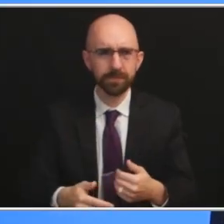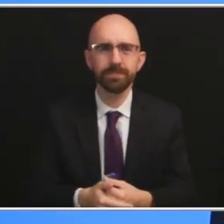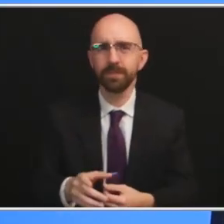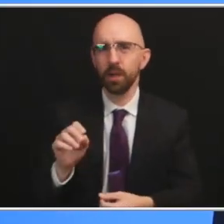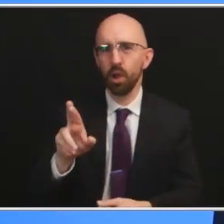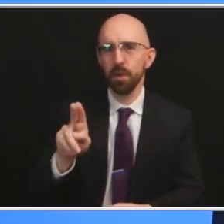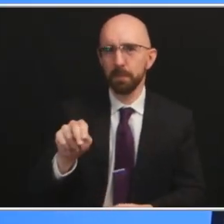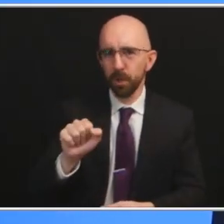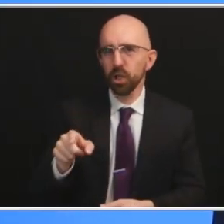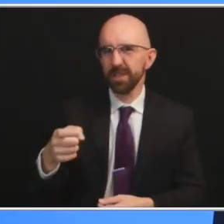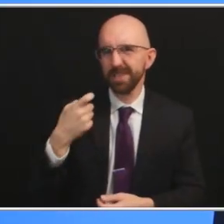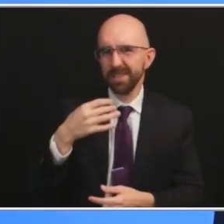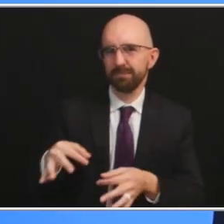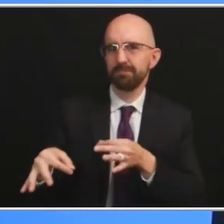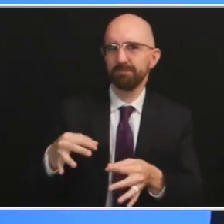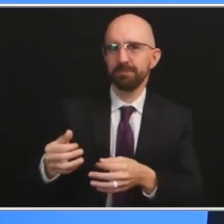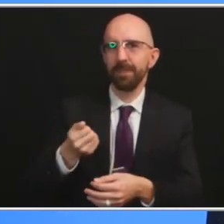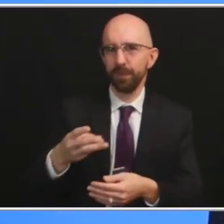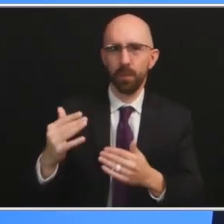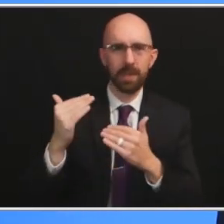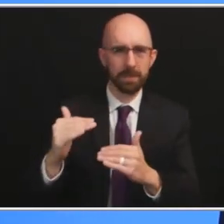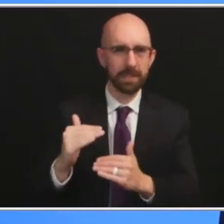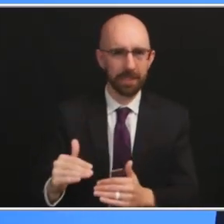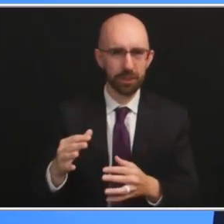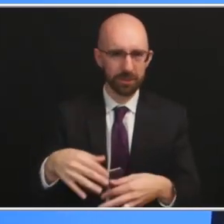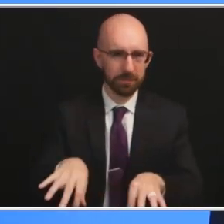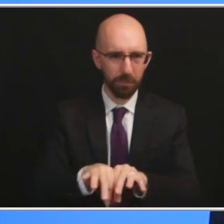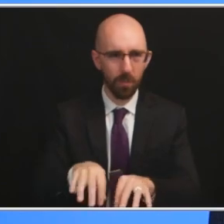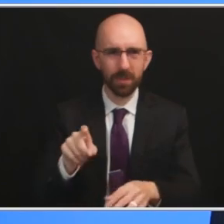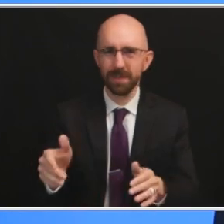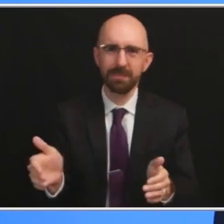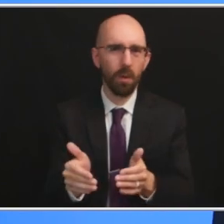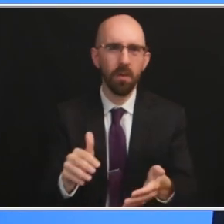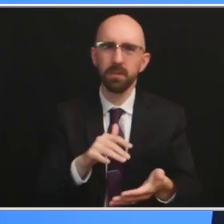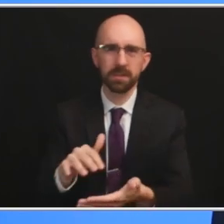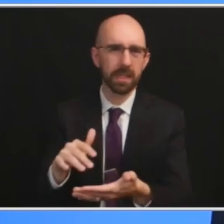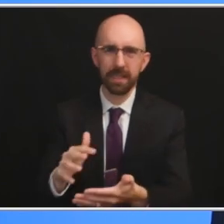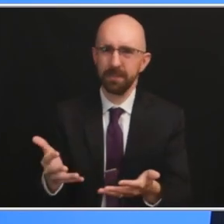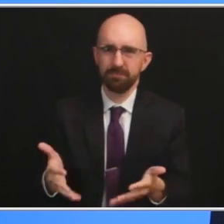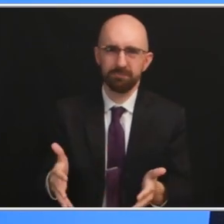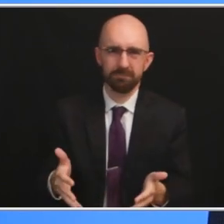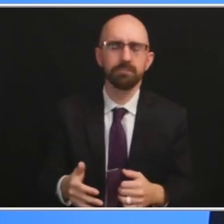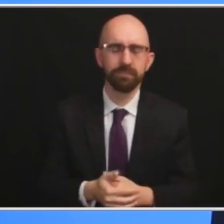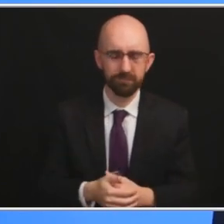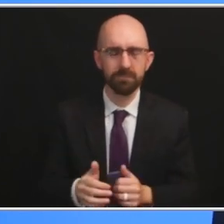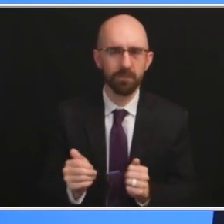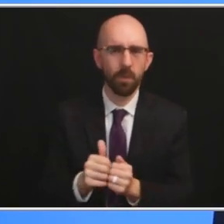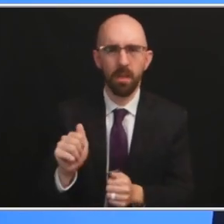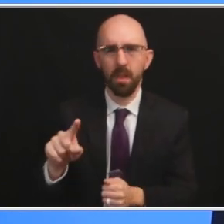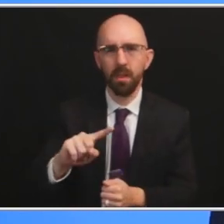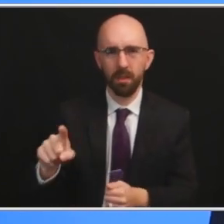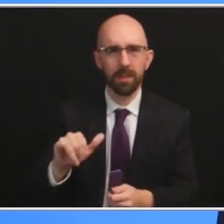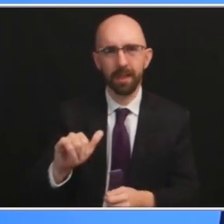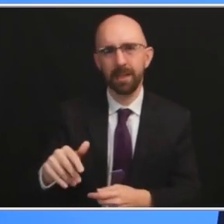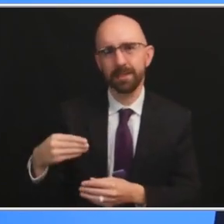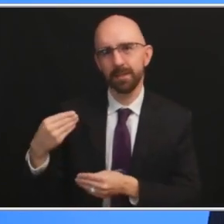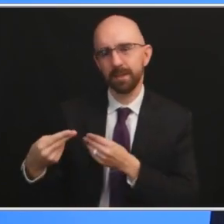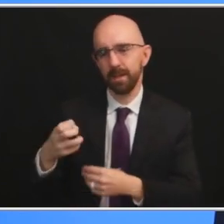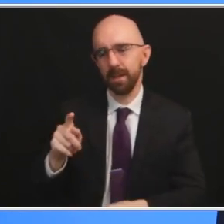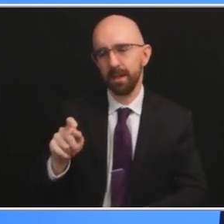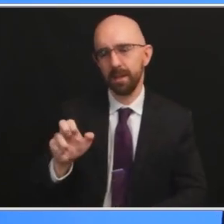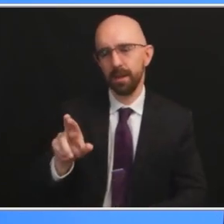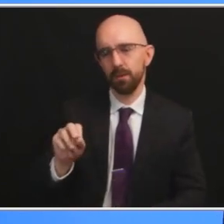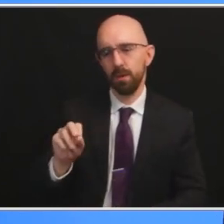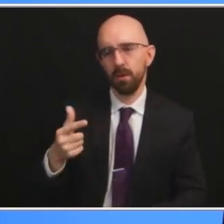a couple really important limitations. It is a small study. In Alzheimer's is a heterogeneous disease, so we can't predict how